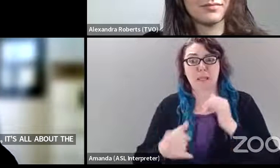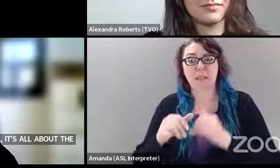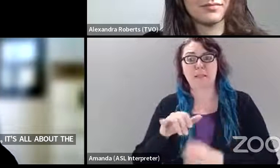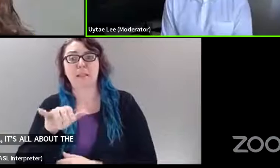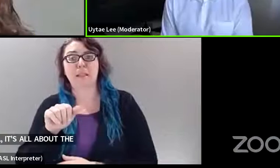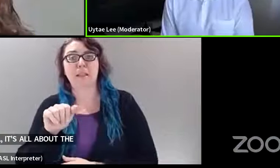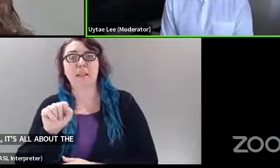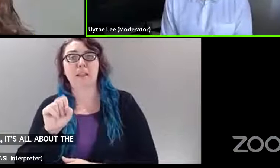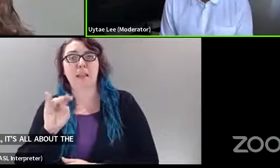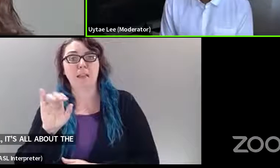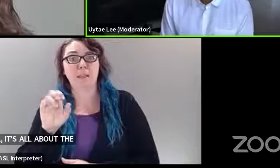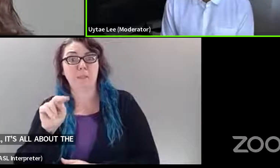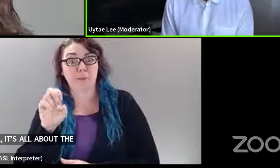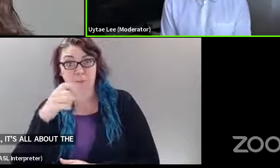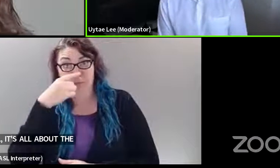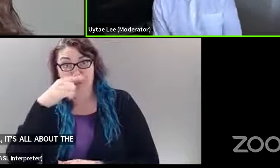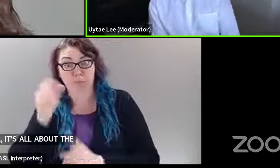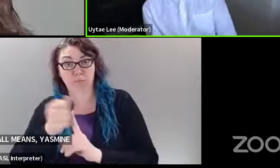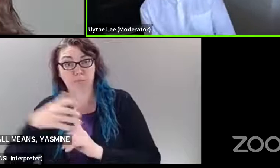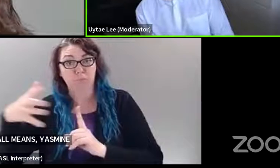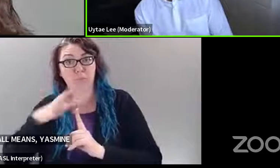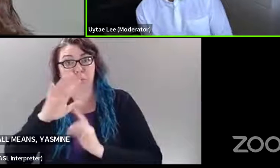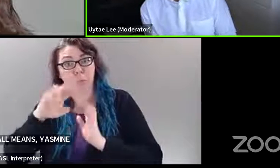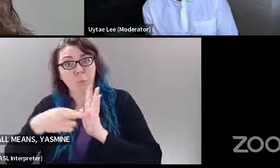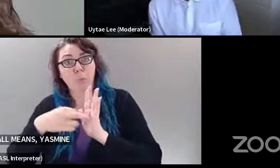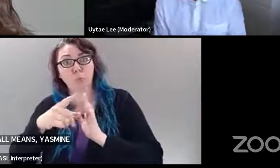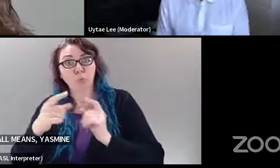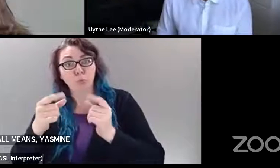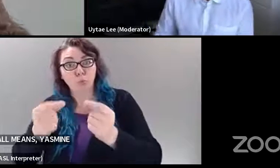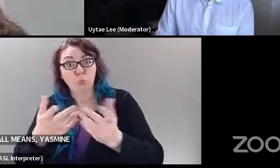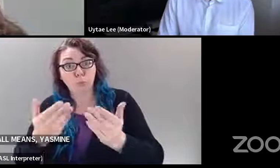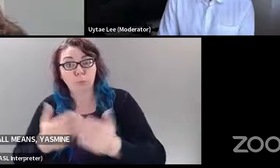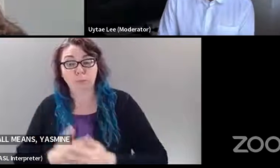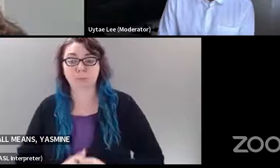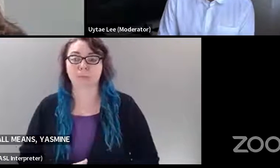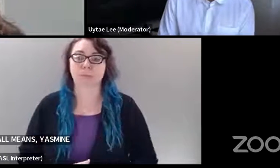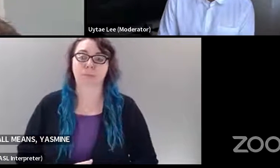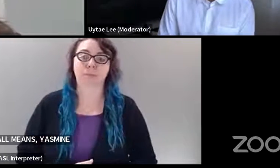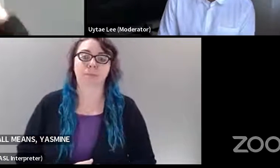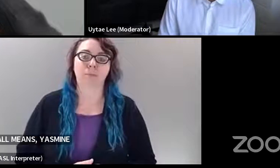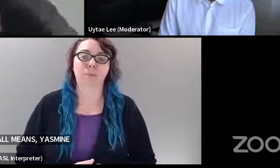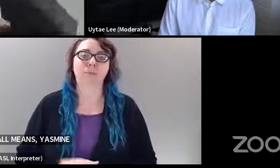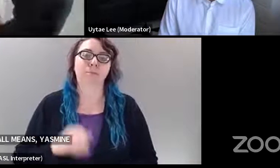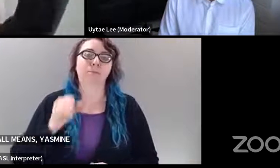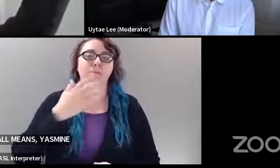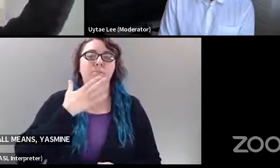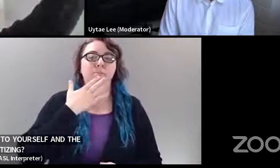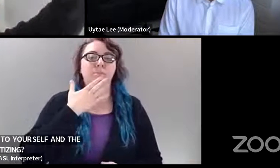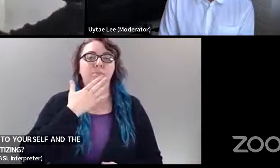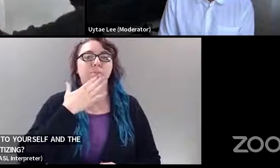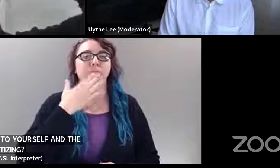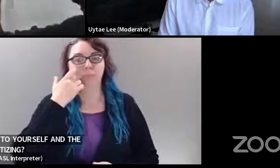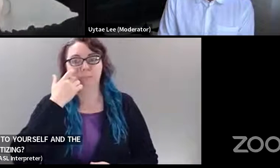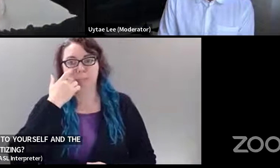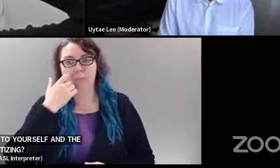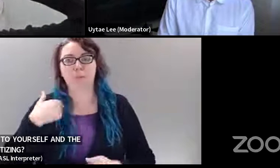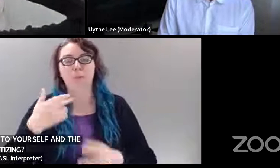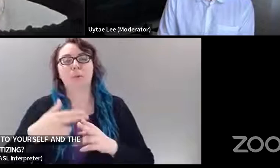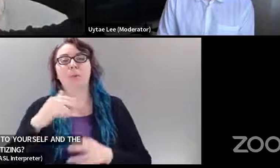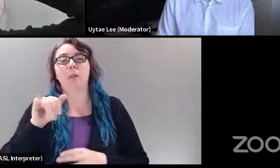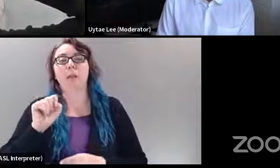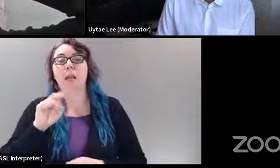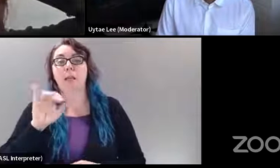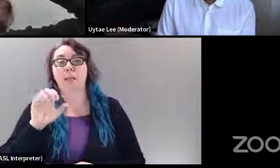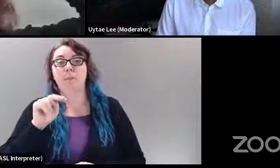and the content you're prioritizing? Sure. Thank you so much. My name is Yasmin Abasakur. I'm the executive in charge